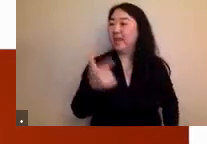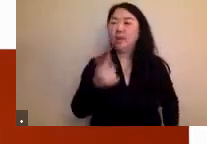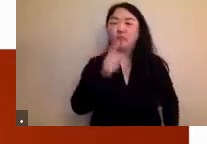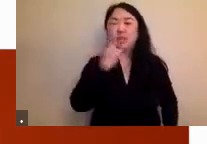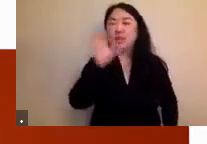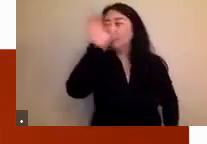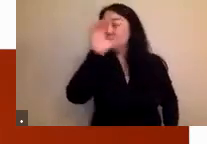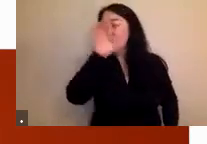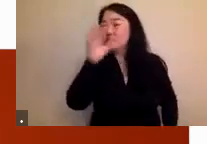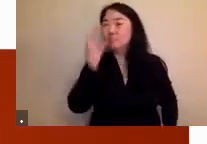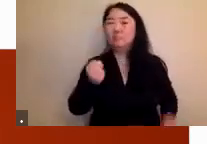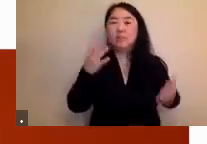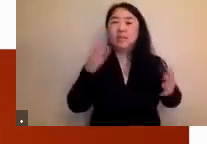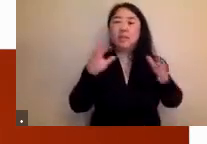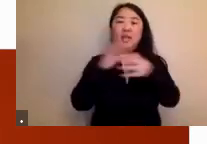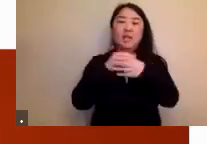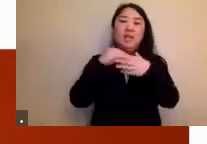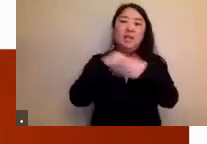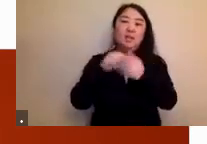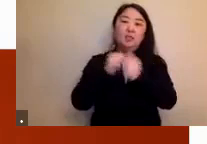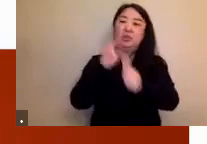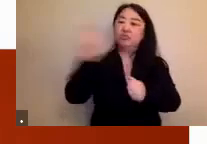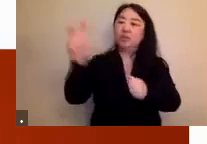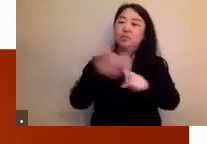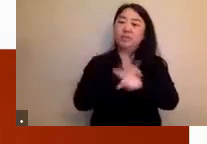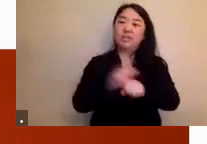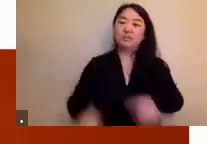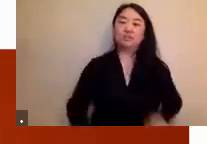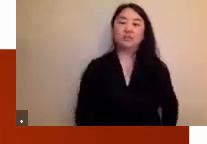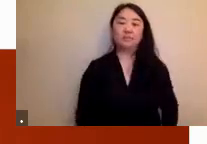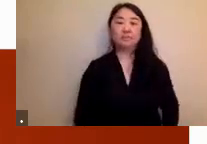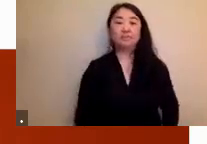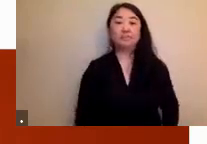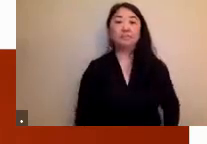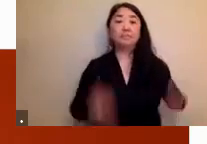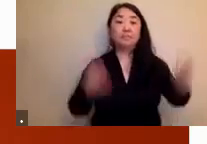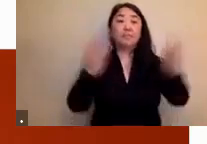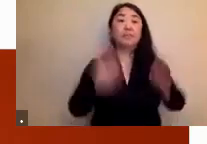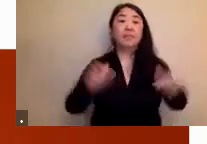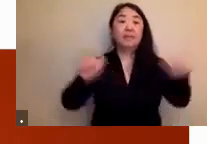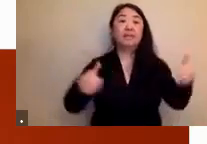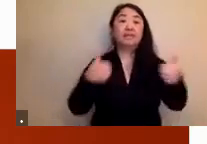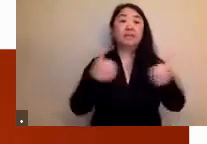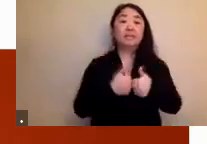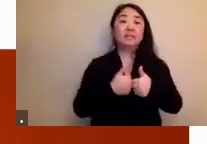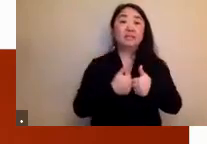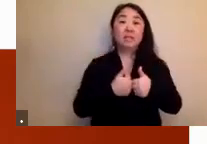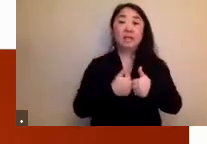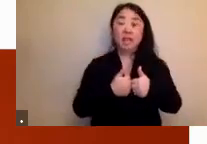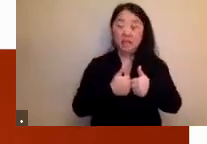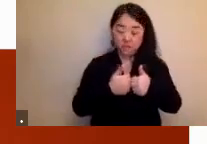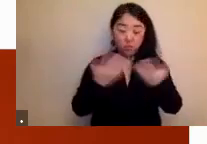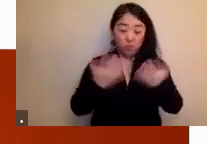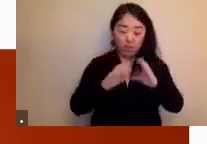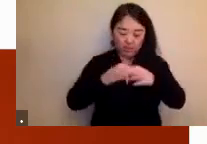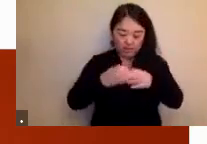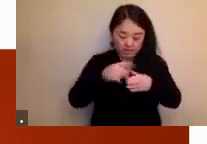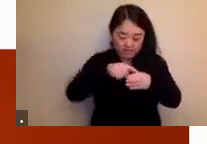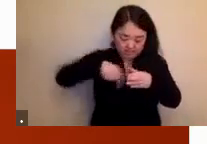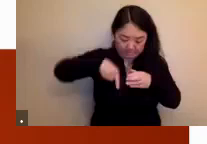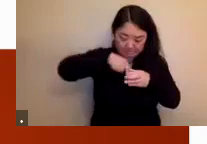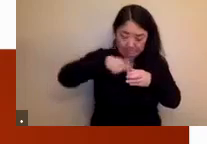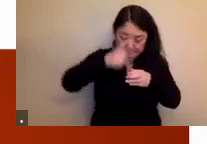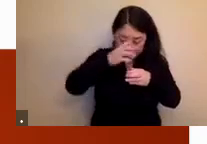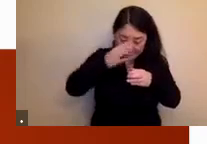industry as a whole. And then finally, the challenge of less siloed decision making. Are these decisions